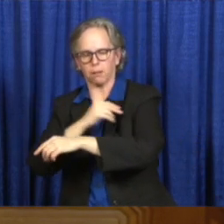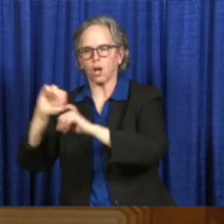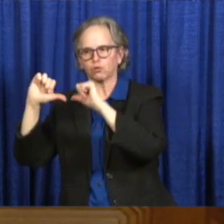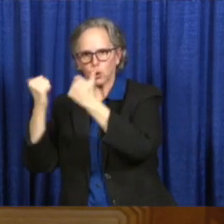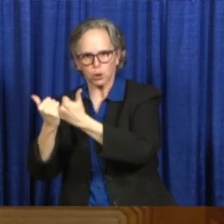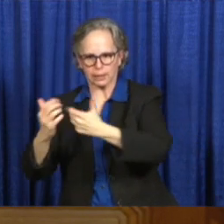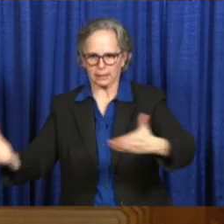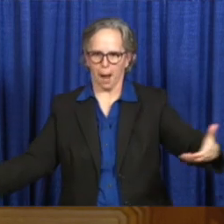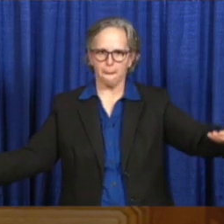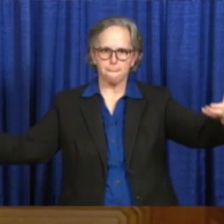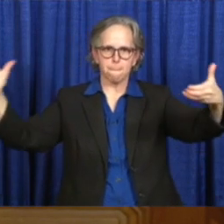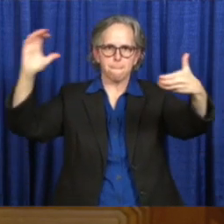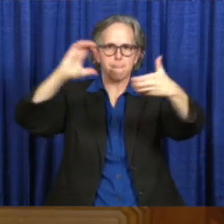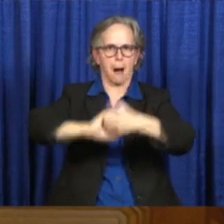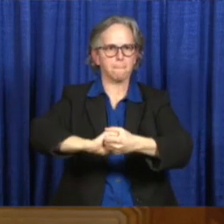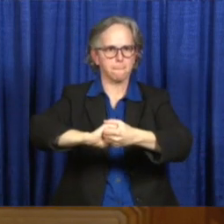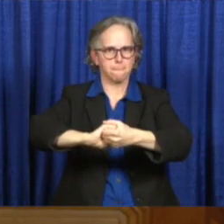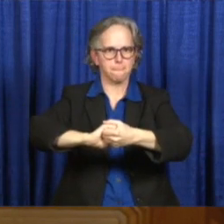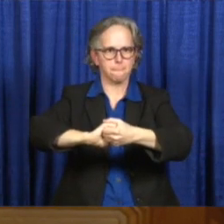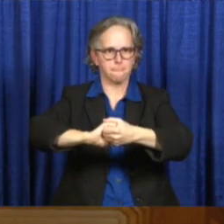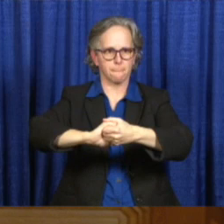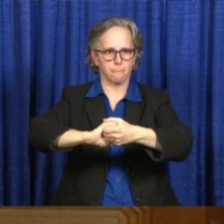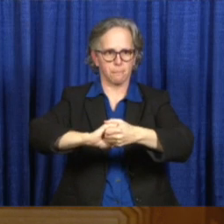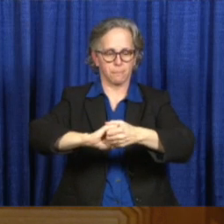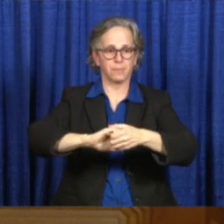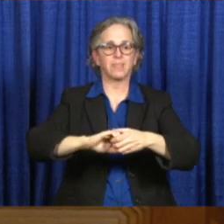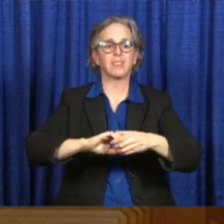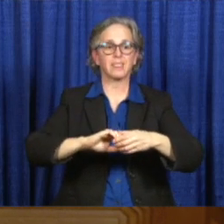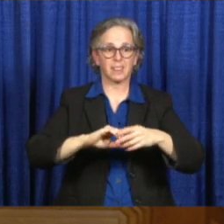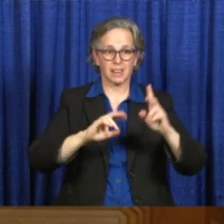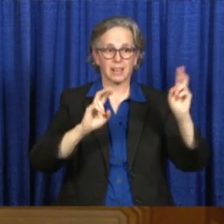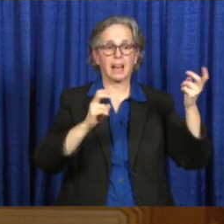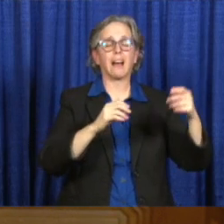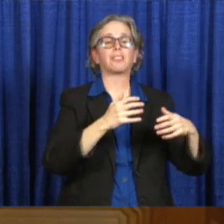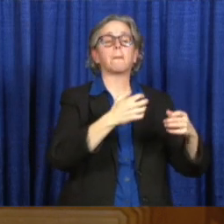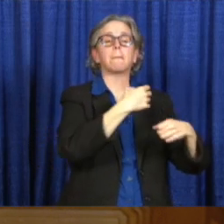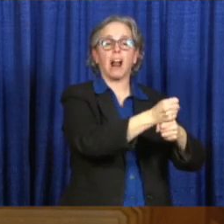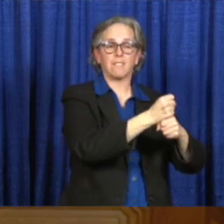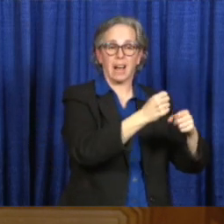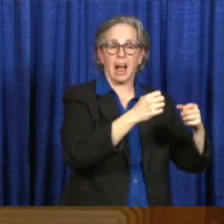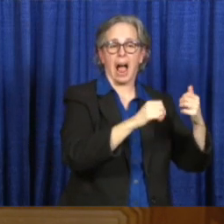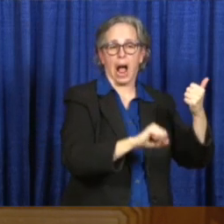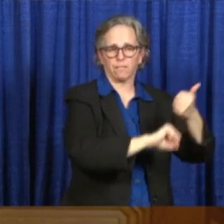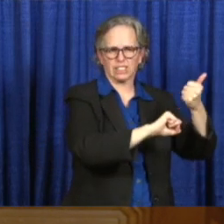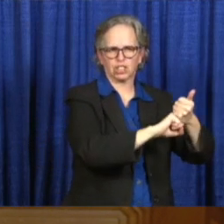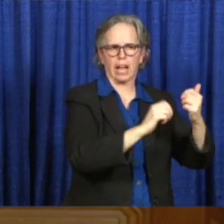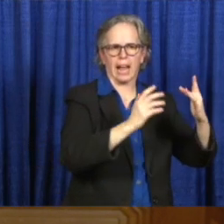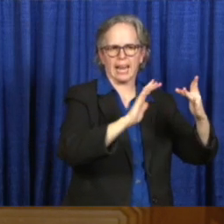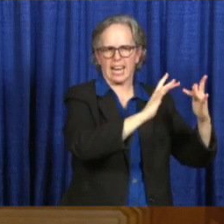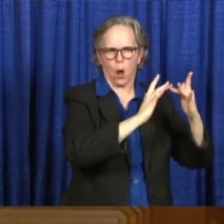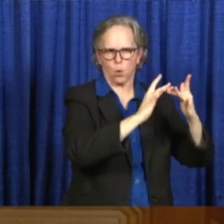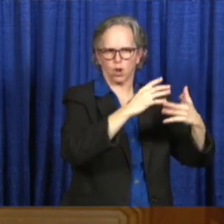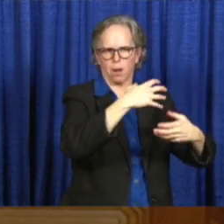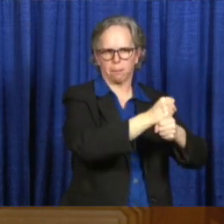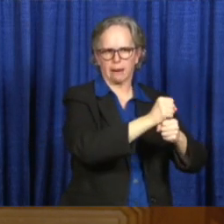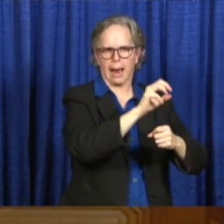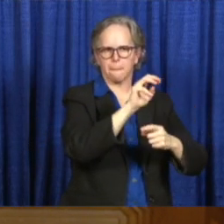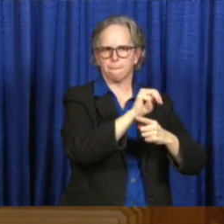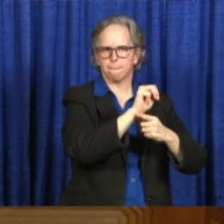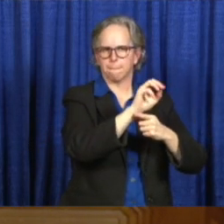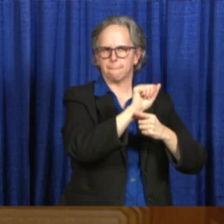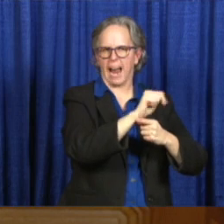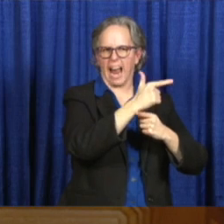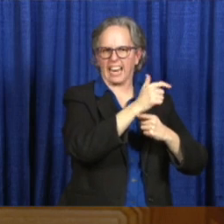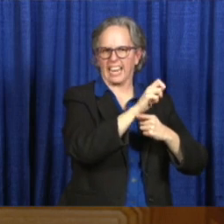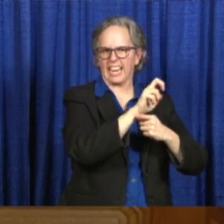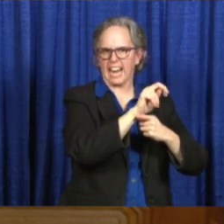and the Manufacturing Advocacy and Growth Network, Magnet. The nursing home organizations, Jobs Ohio, the